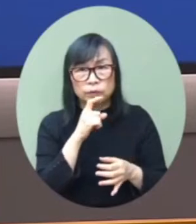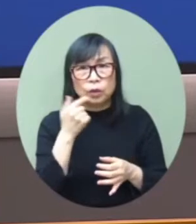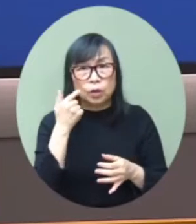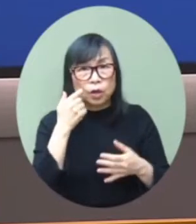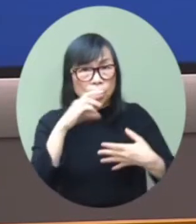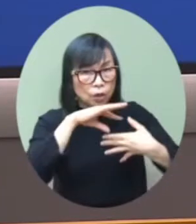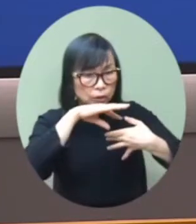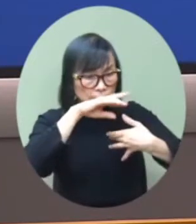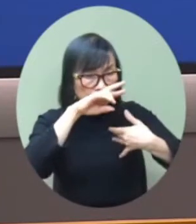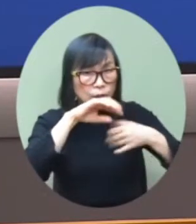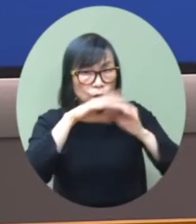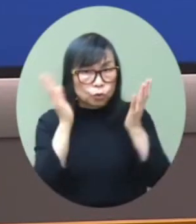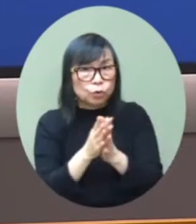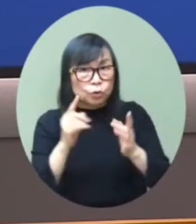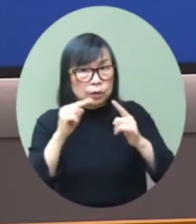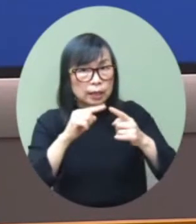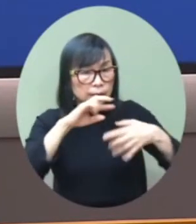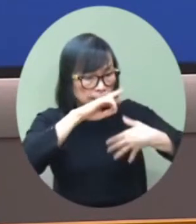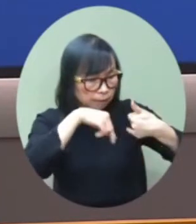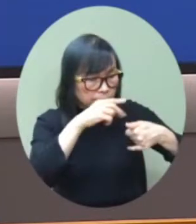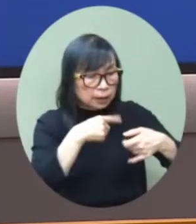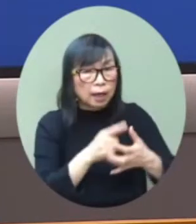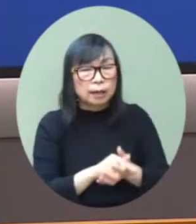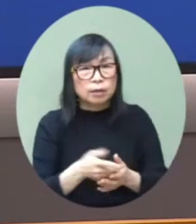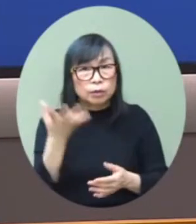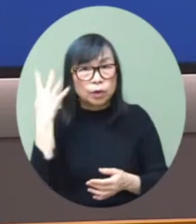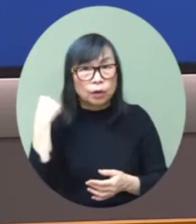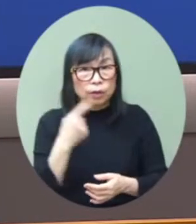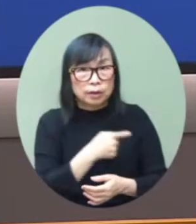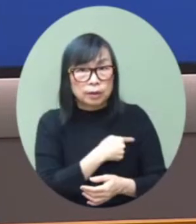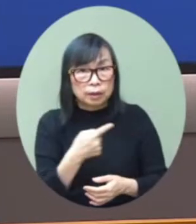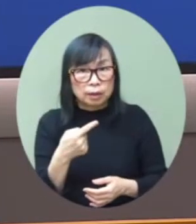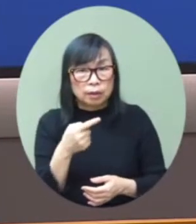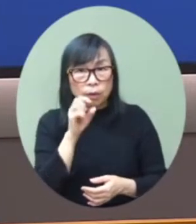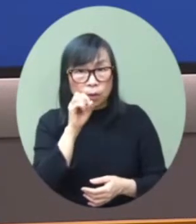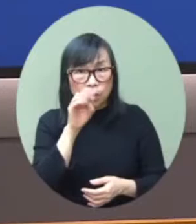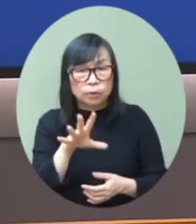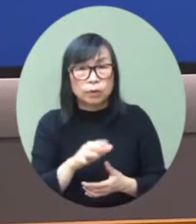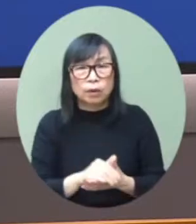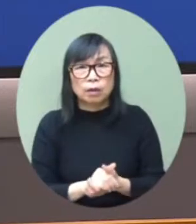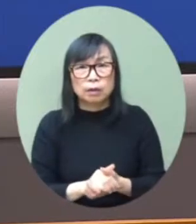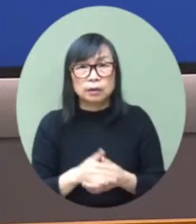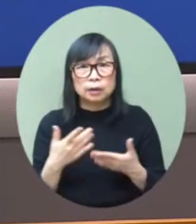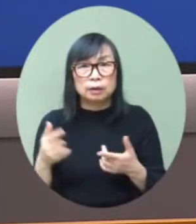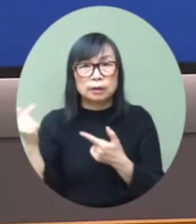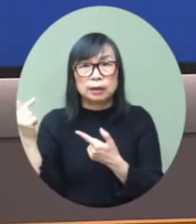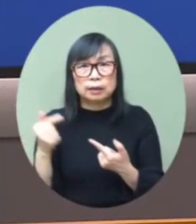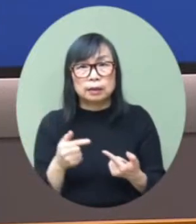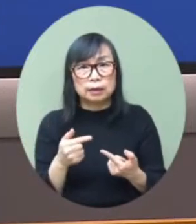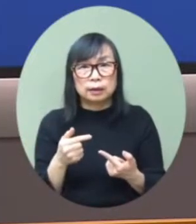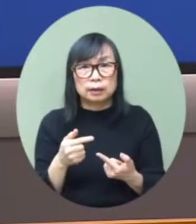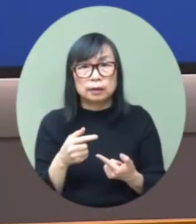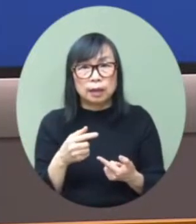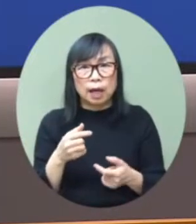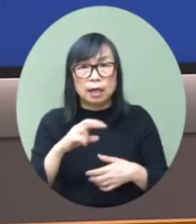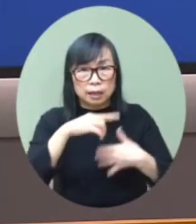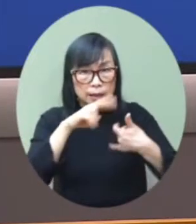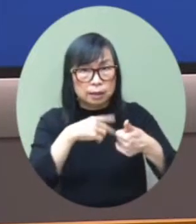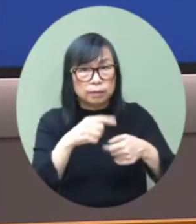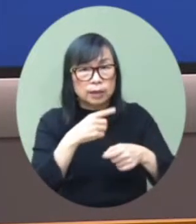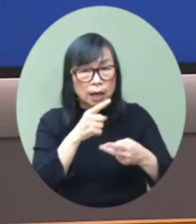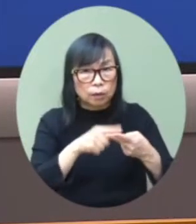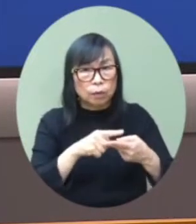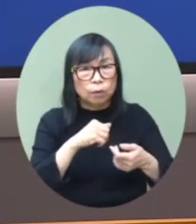Monday that this is still a very effective tool to use, especially if we would like to